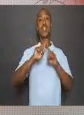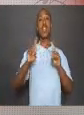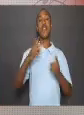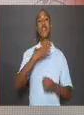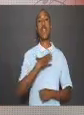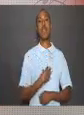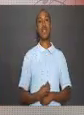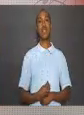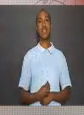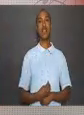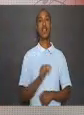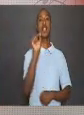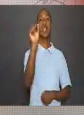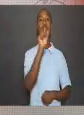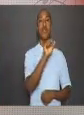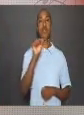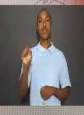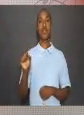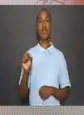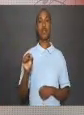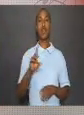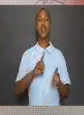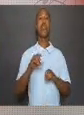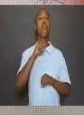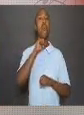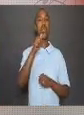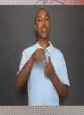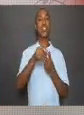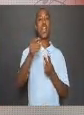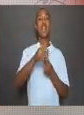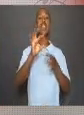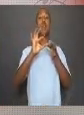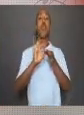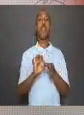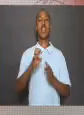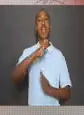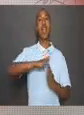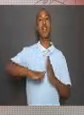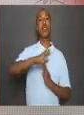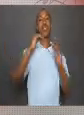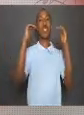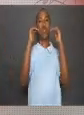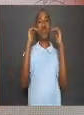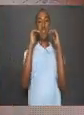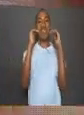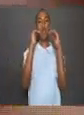elements. Therefore, they do not share the bonding electrons